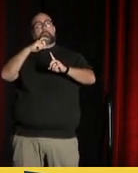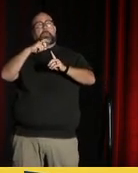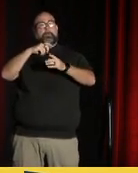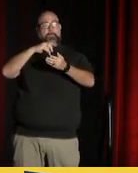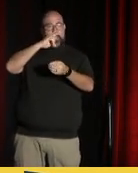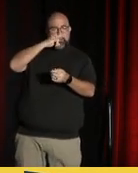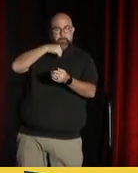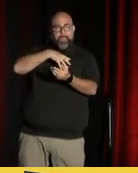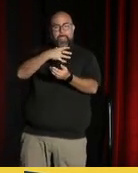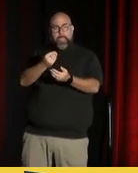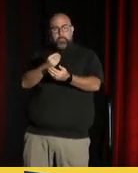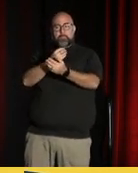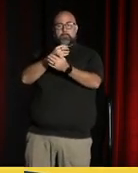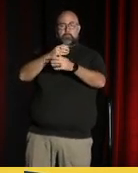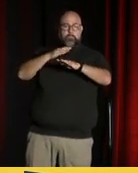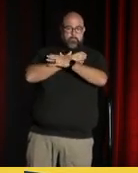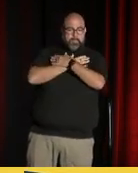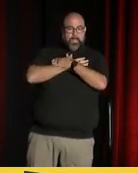of the operating room.